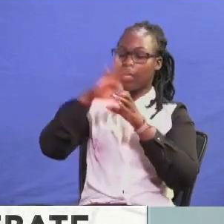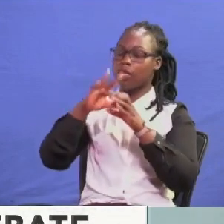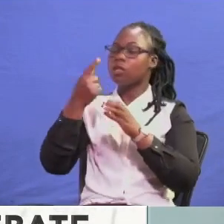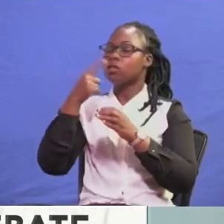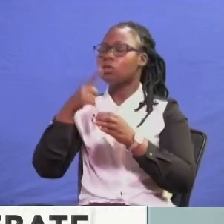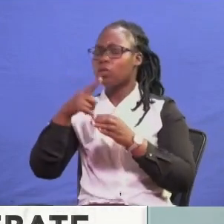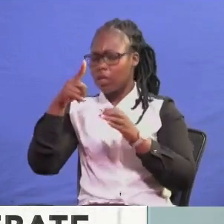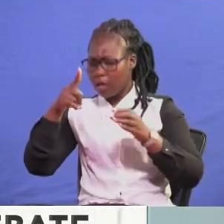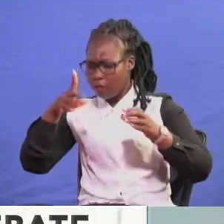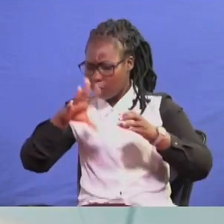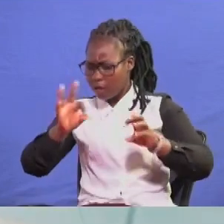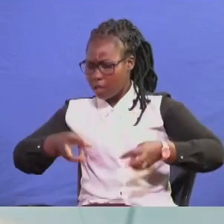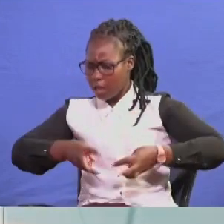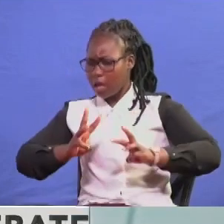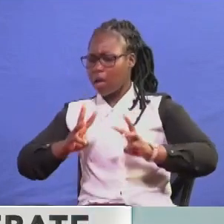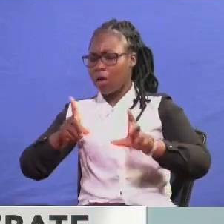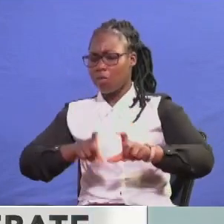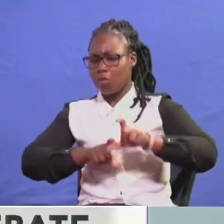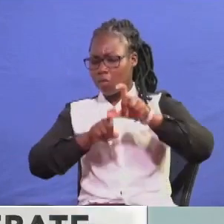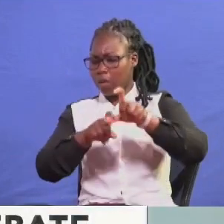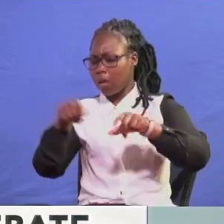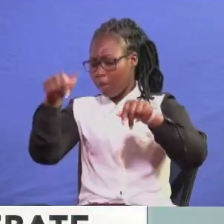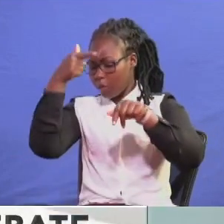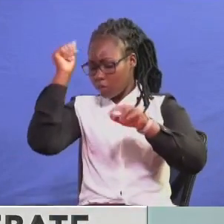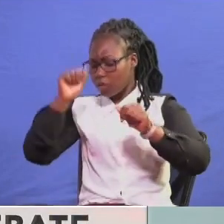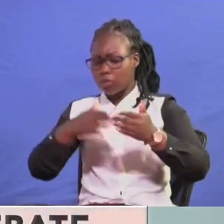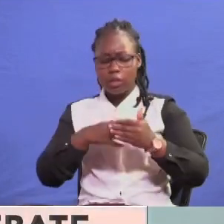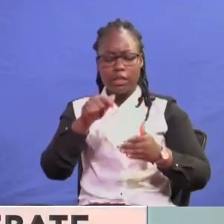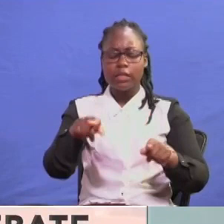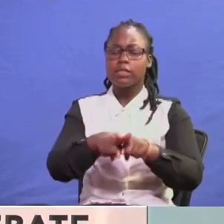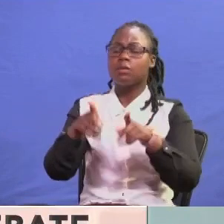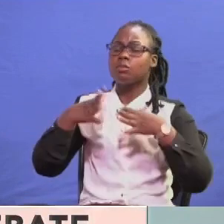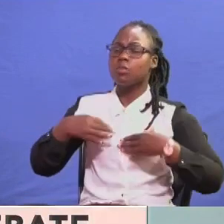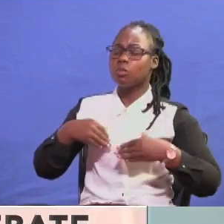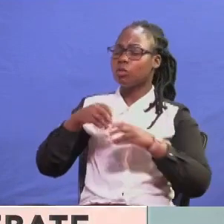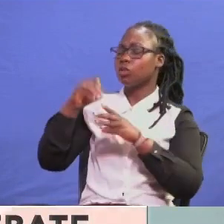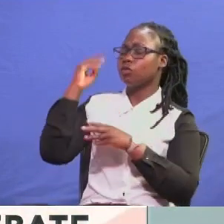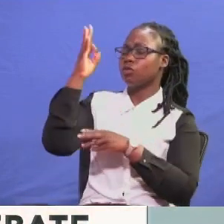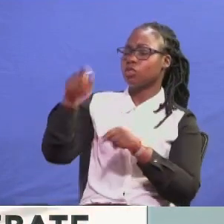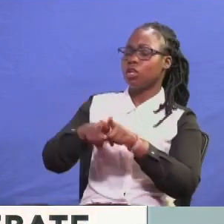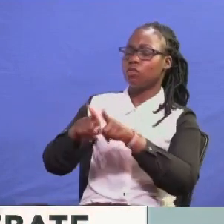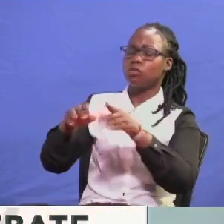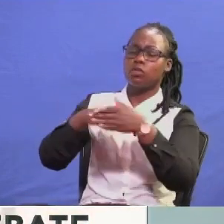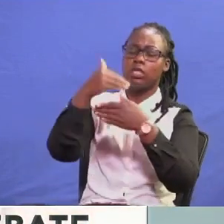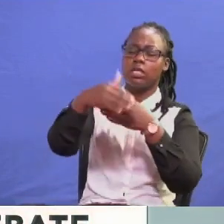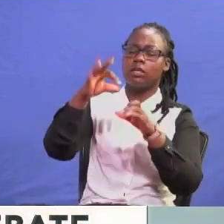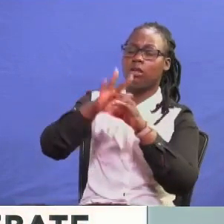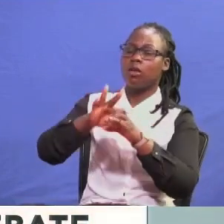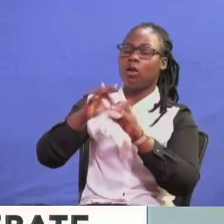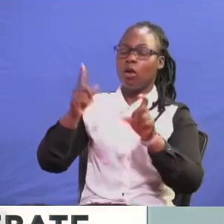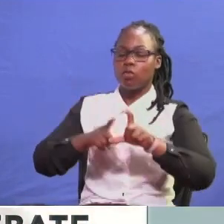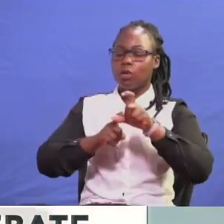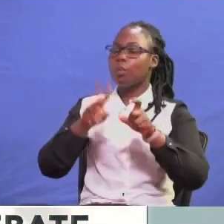reward them because he will be needing these same people in the next general election and also in future. So he tried to reward 50 of